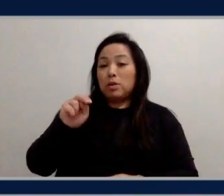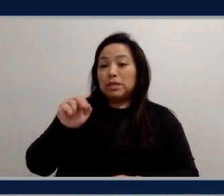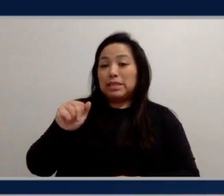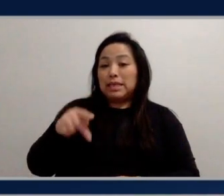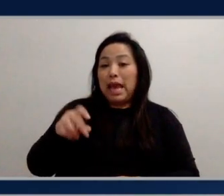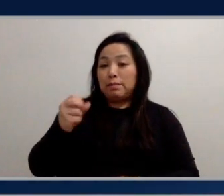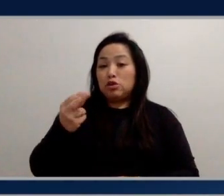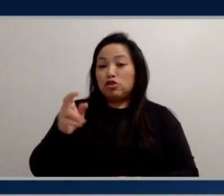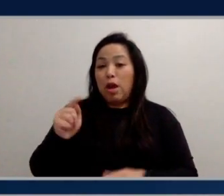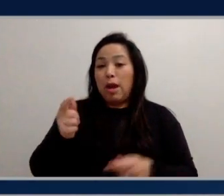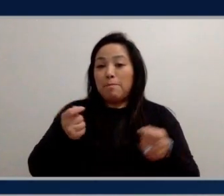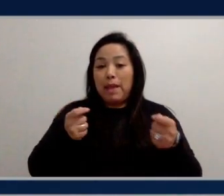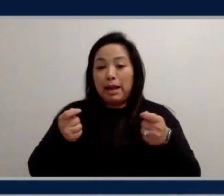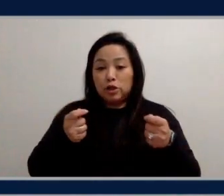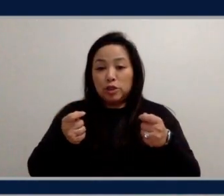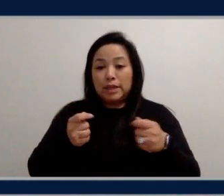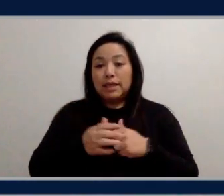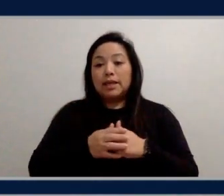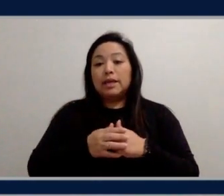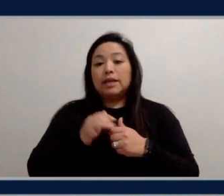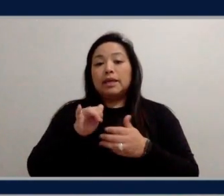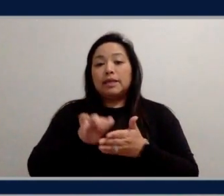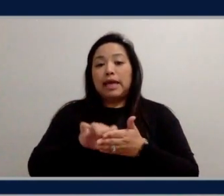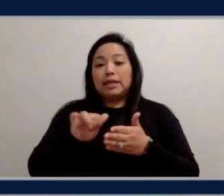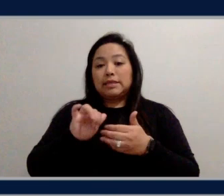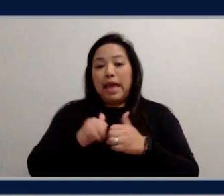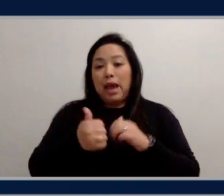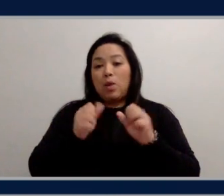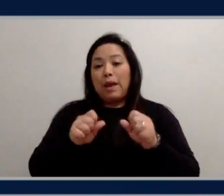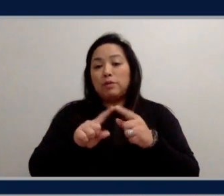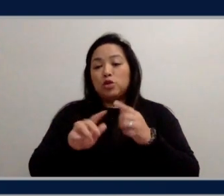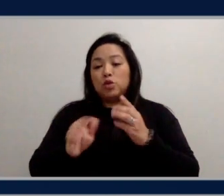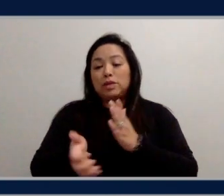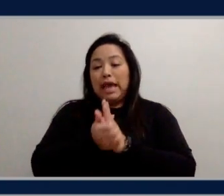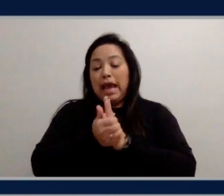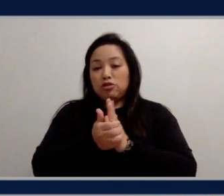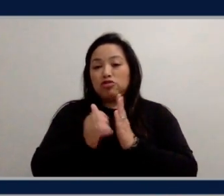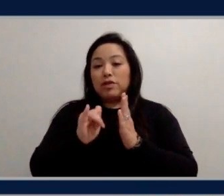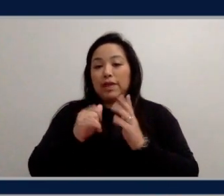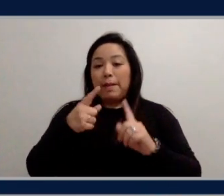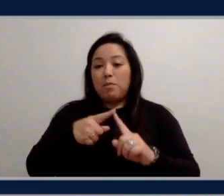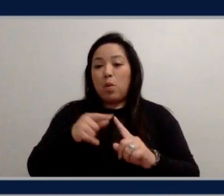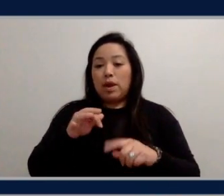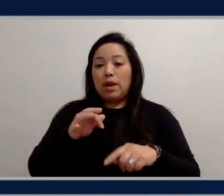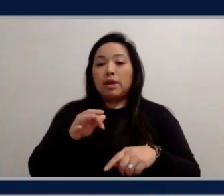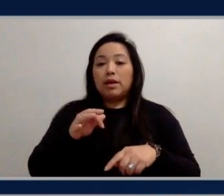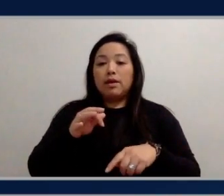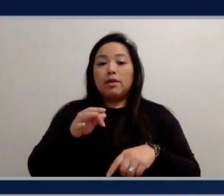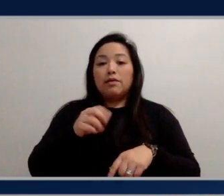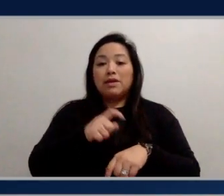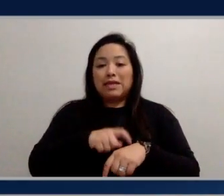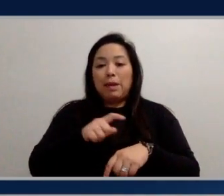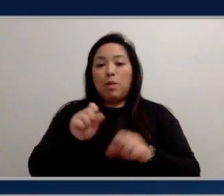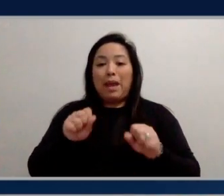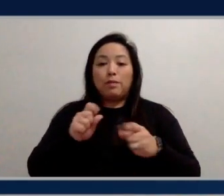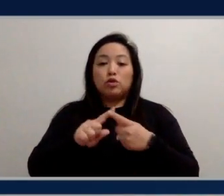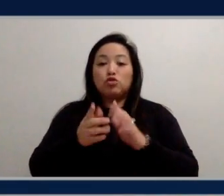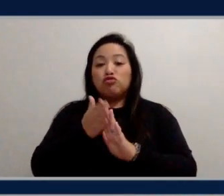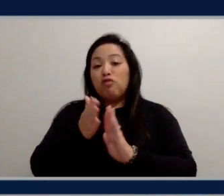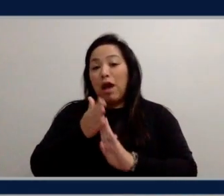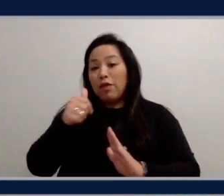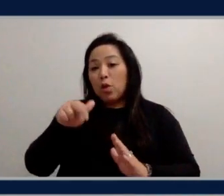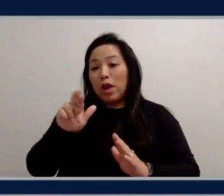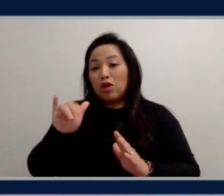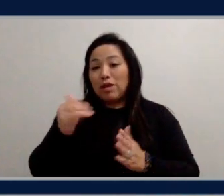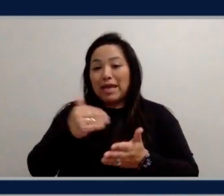snapshot attached to my table at this point of time. So I can run a simple Spark query again on my table in order to do it. All right. And I'm just